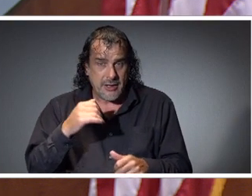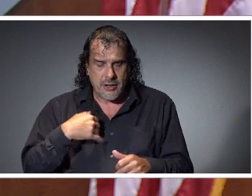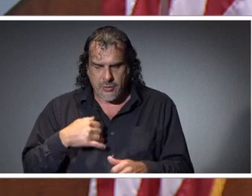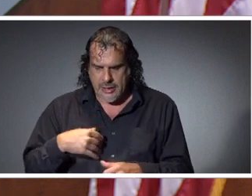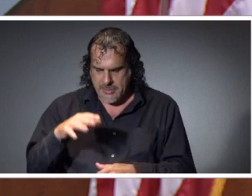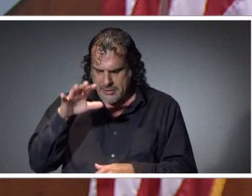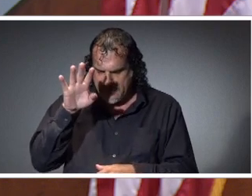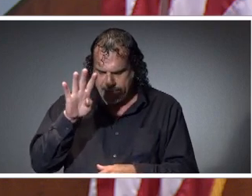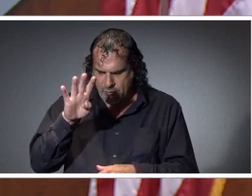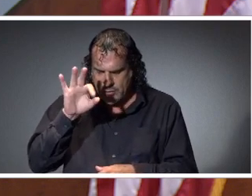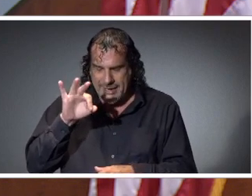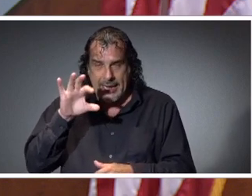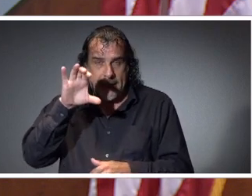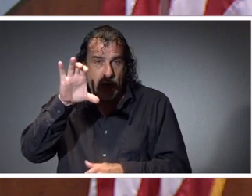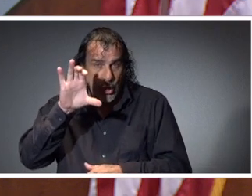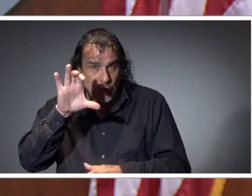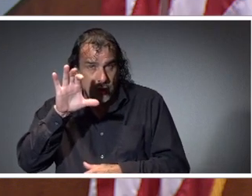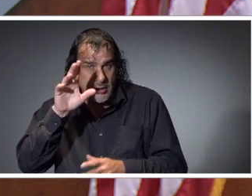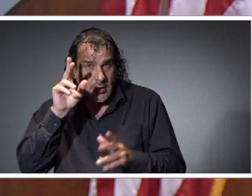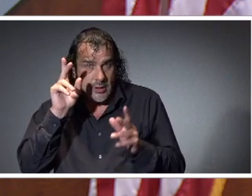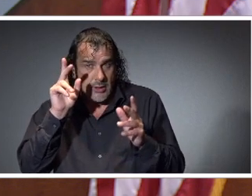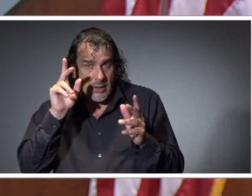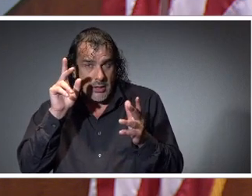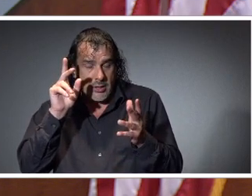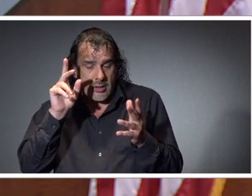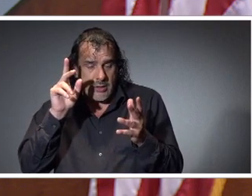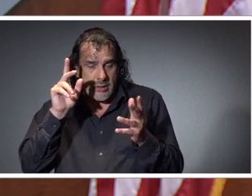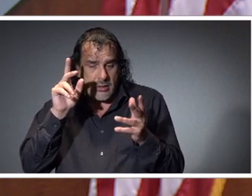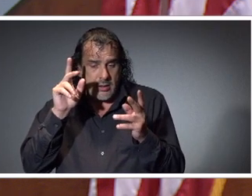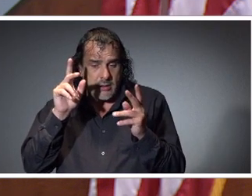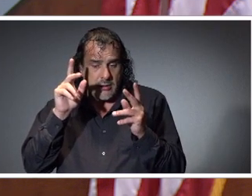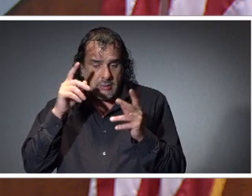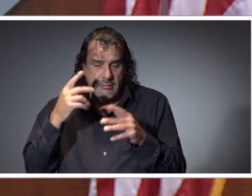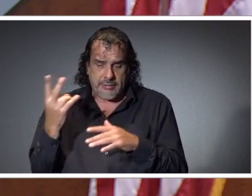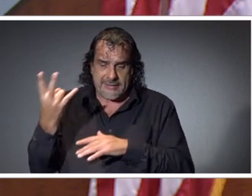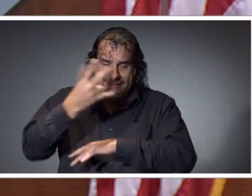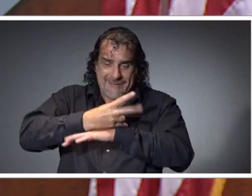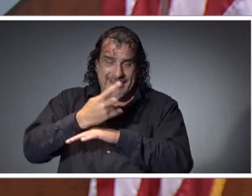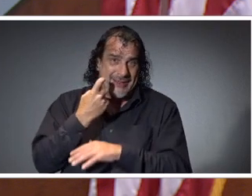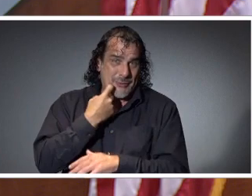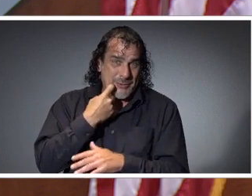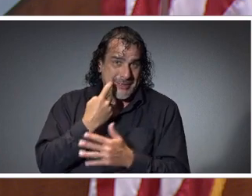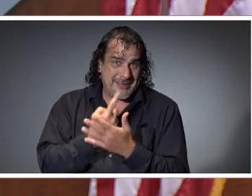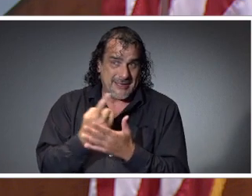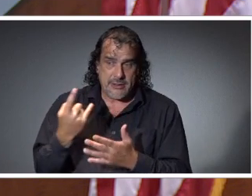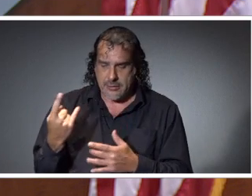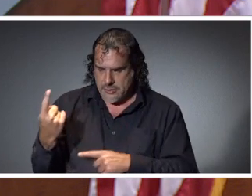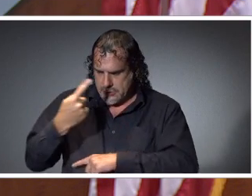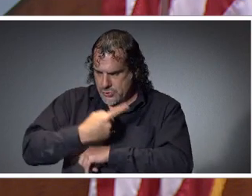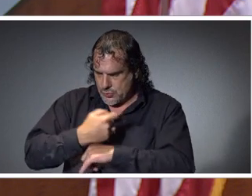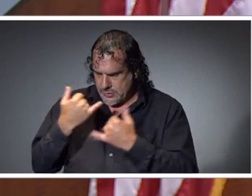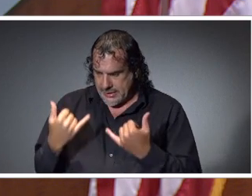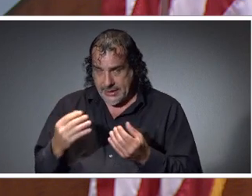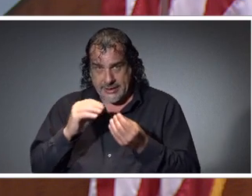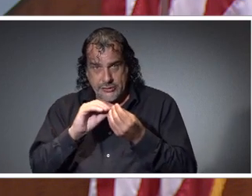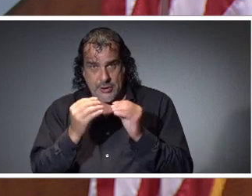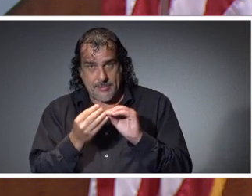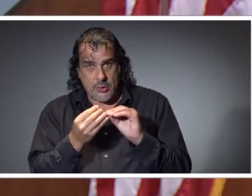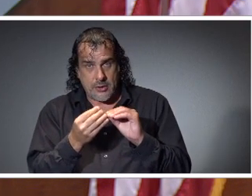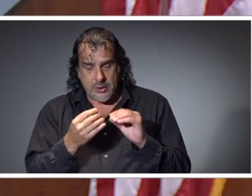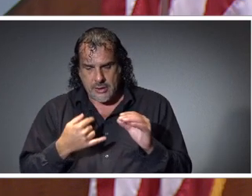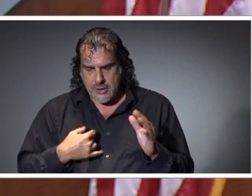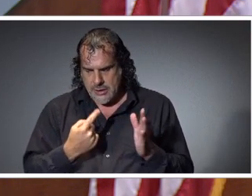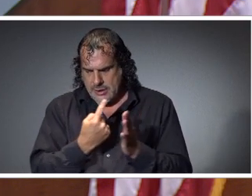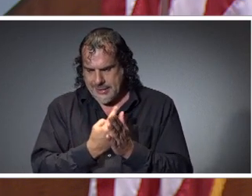total positive cases in the previous 7 days through yesterday, with today's number. Last Wednesday was